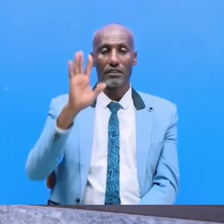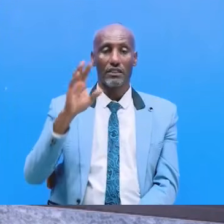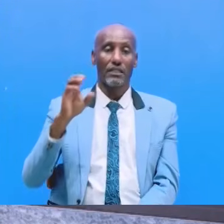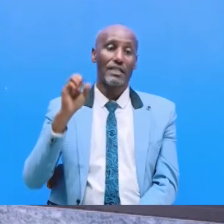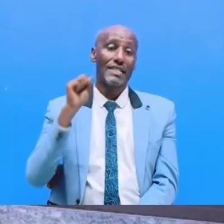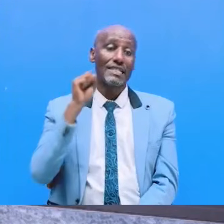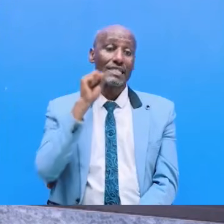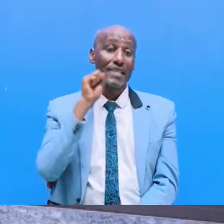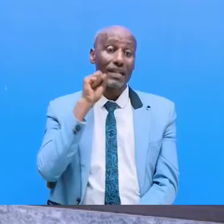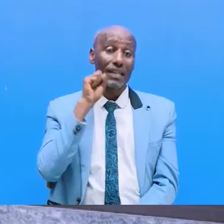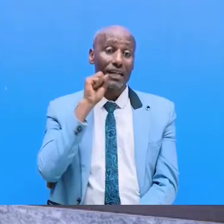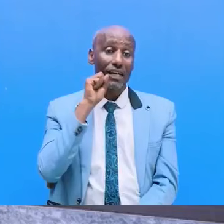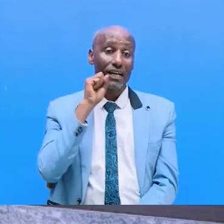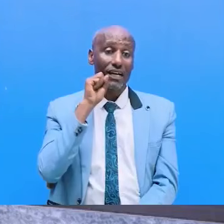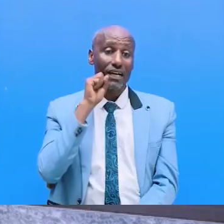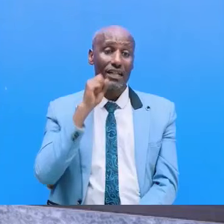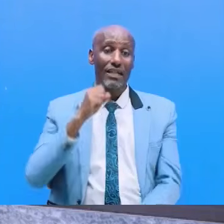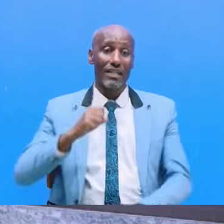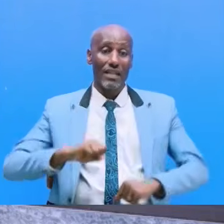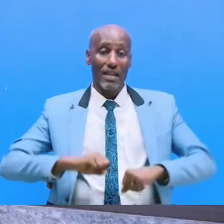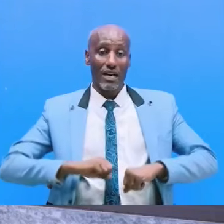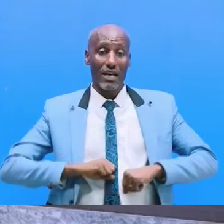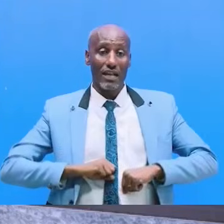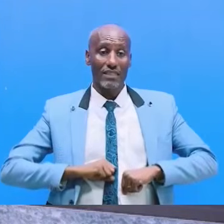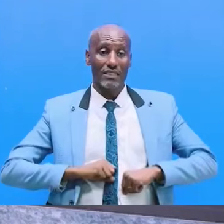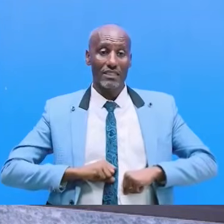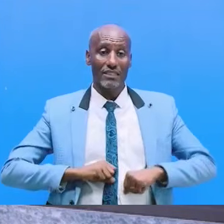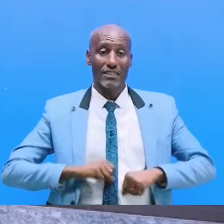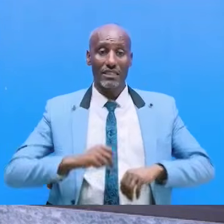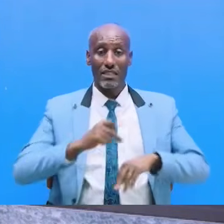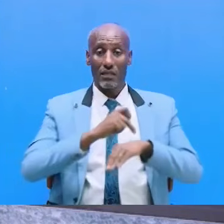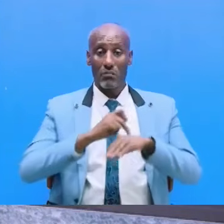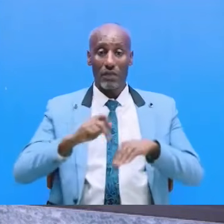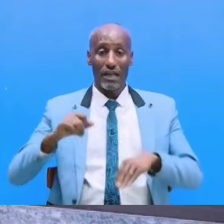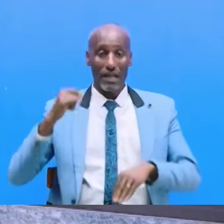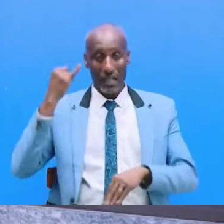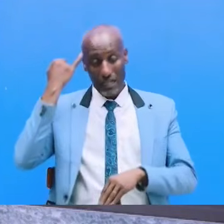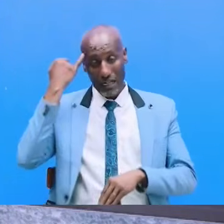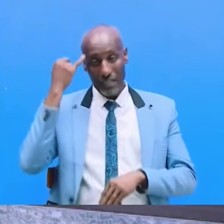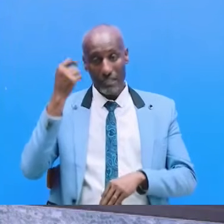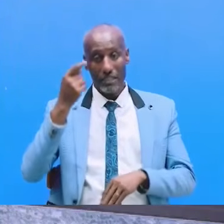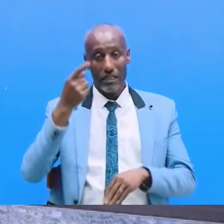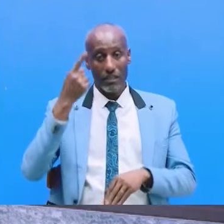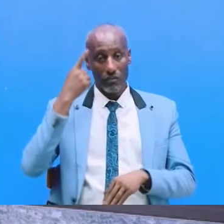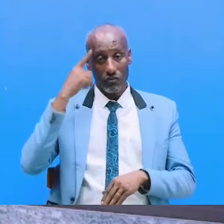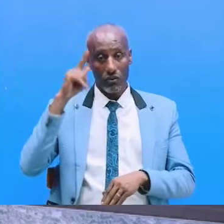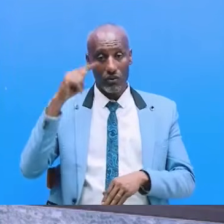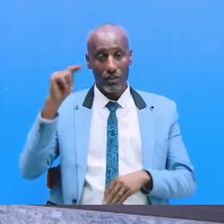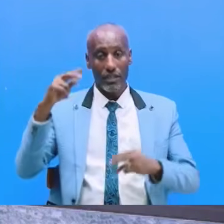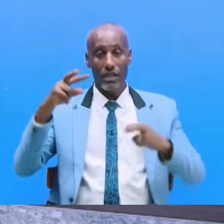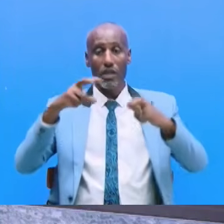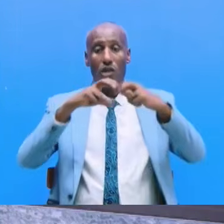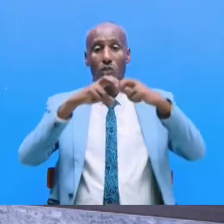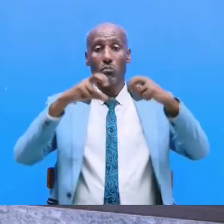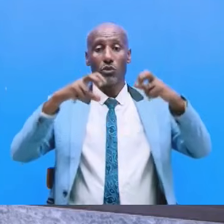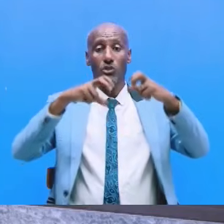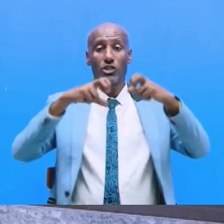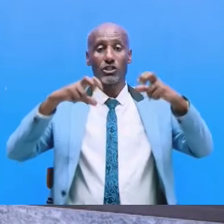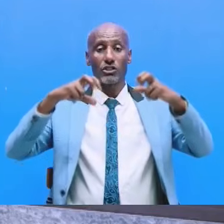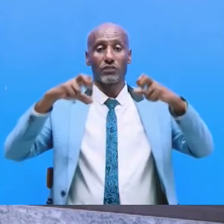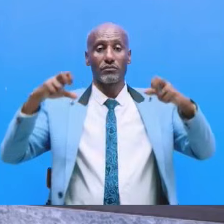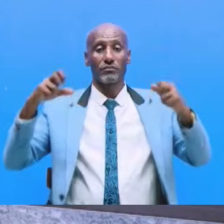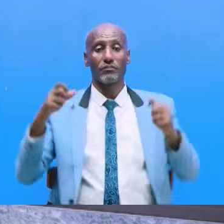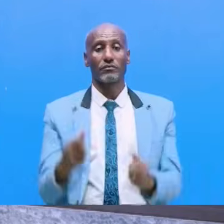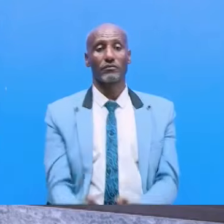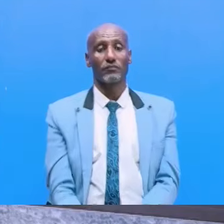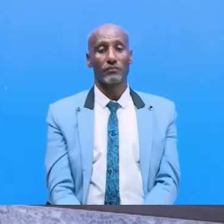has idea for the project. Sarah has blank idea for the project. Look, students, this is